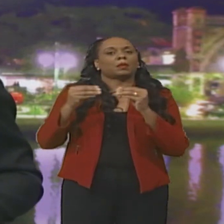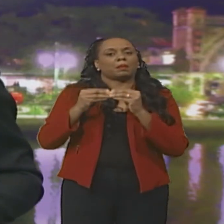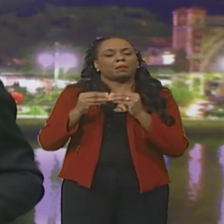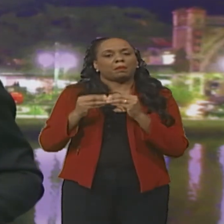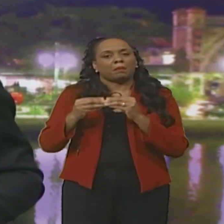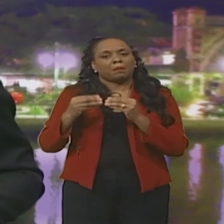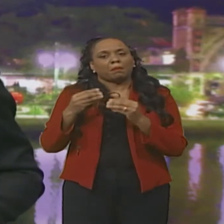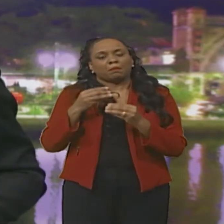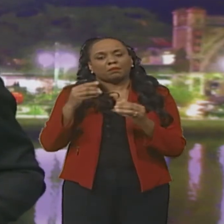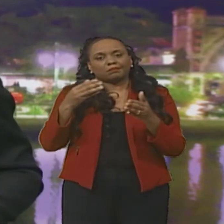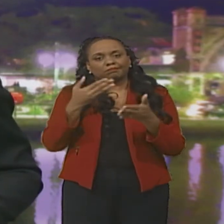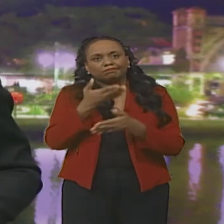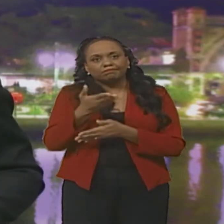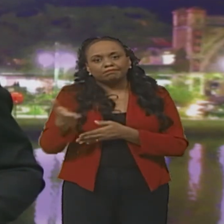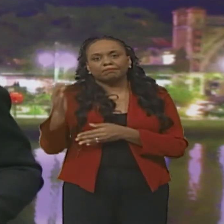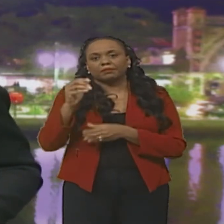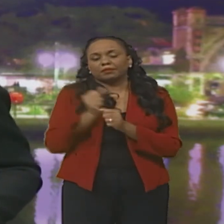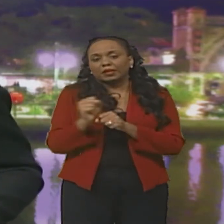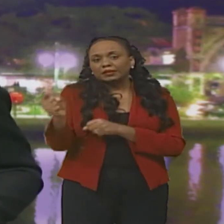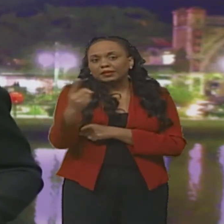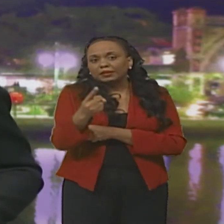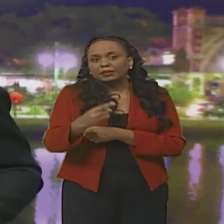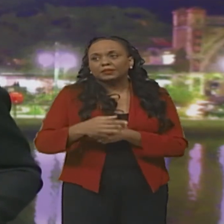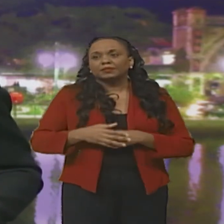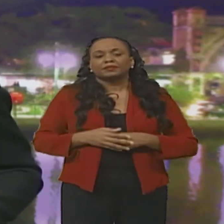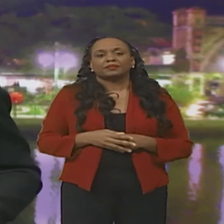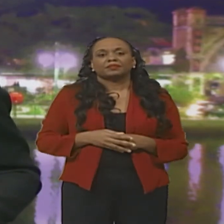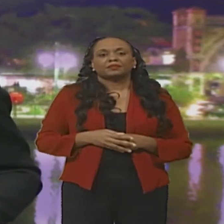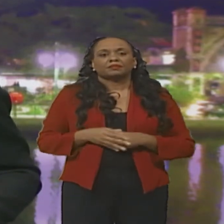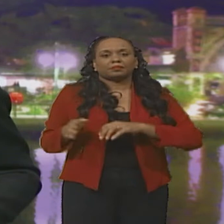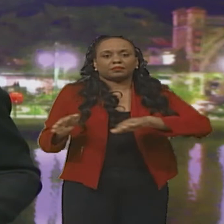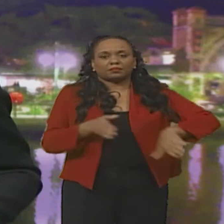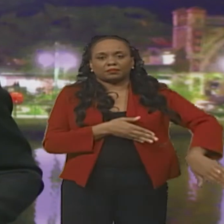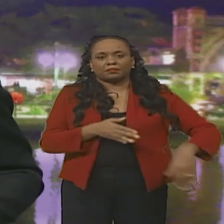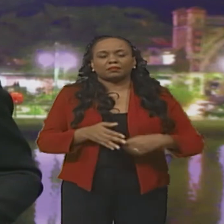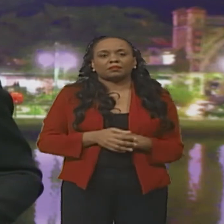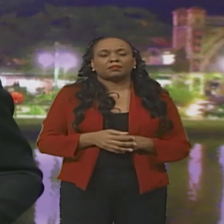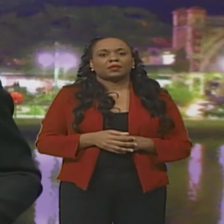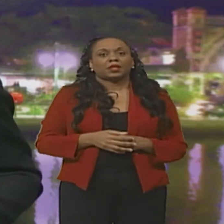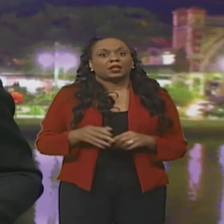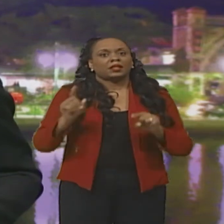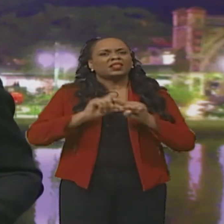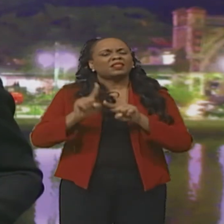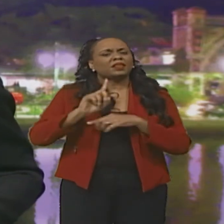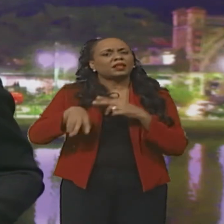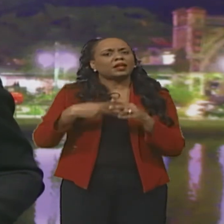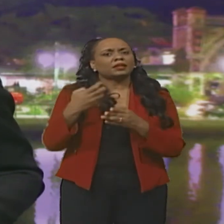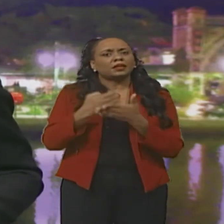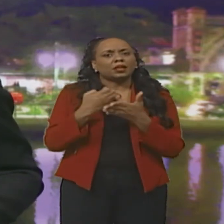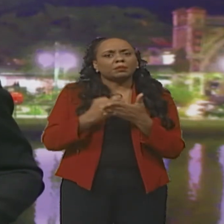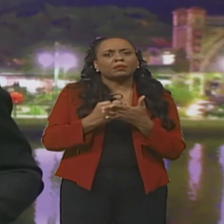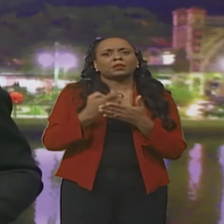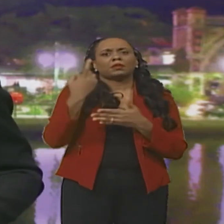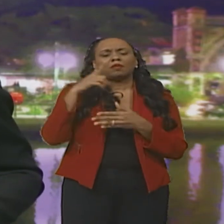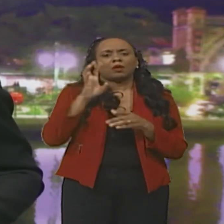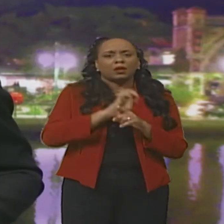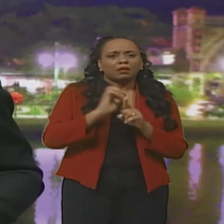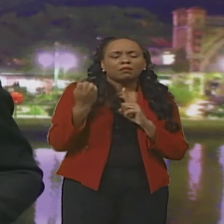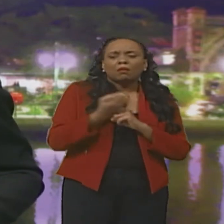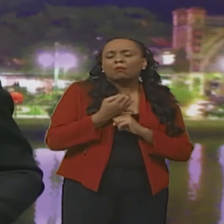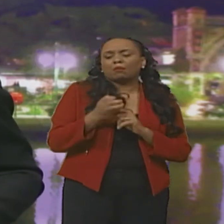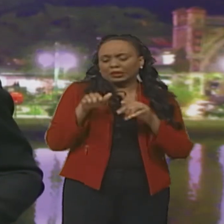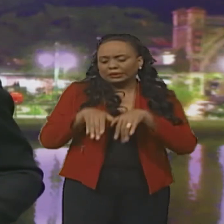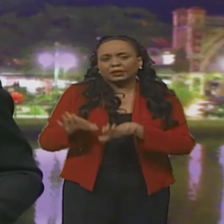2019. Tapping into emerging sectors found in the green, blue, and orange economies may provide additional lifelines